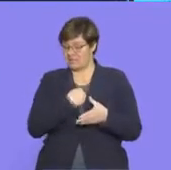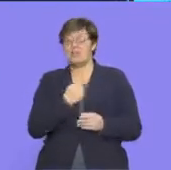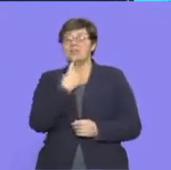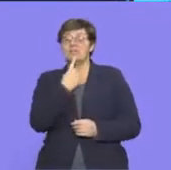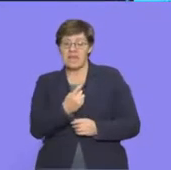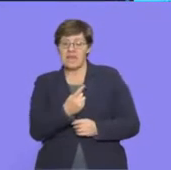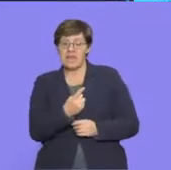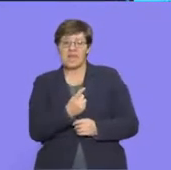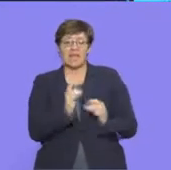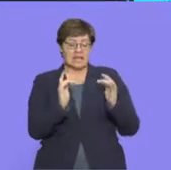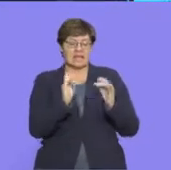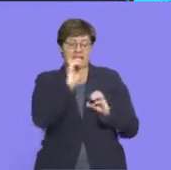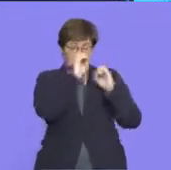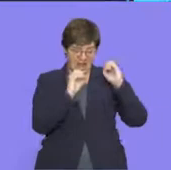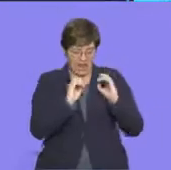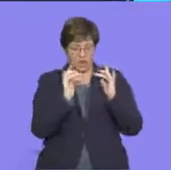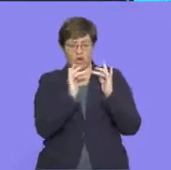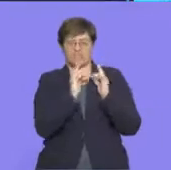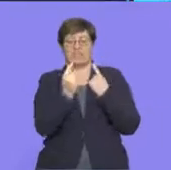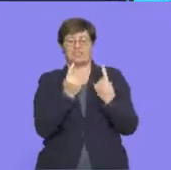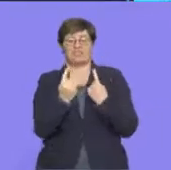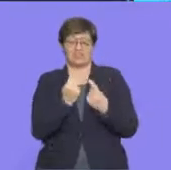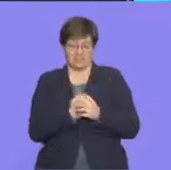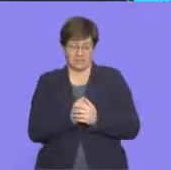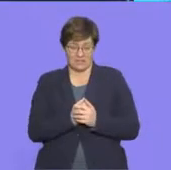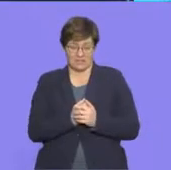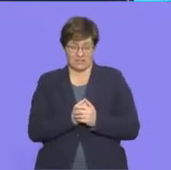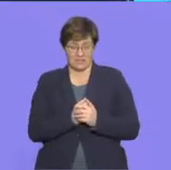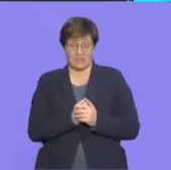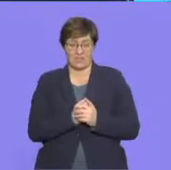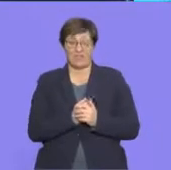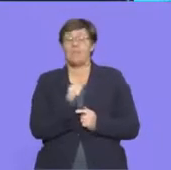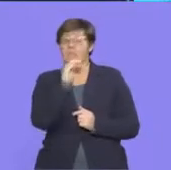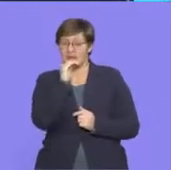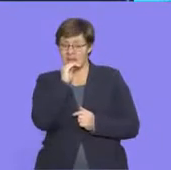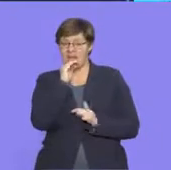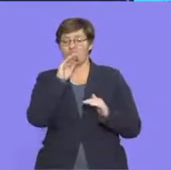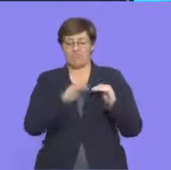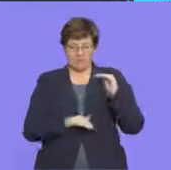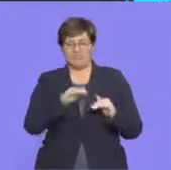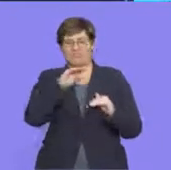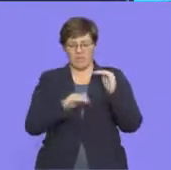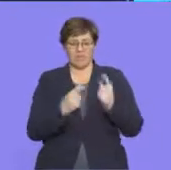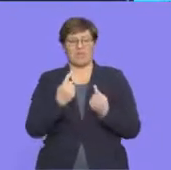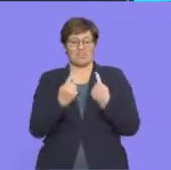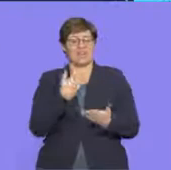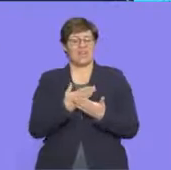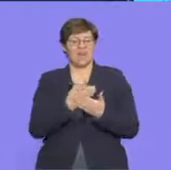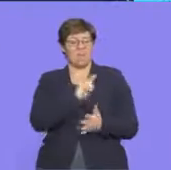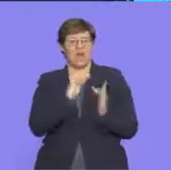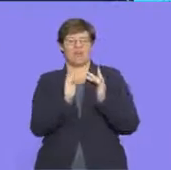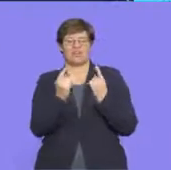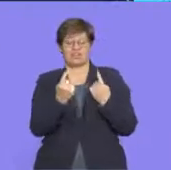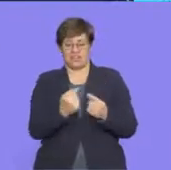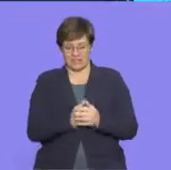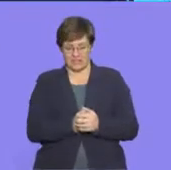the cells were in contact with each other. And when a cell's in contact with each other, it can keep rhythm with one another. And that's exactly what